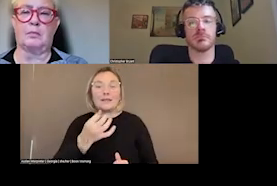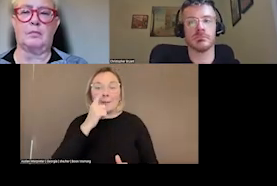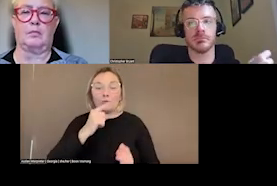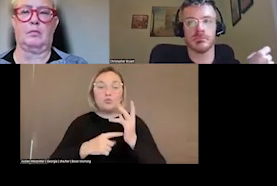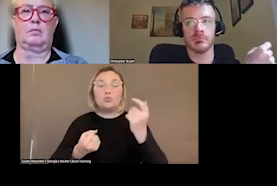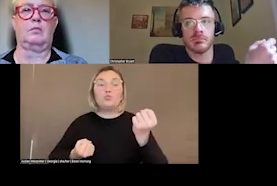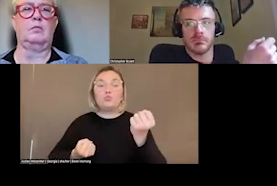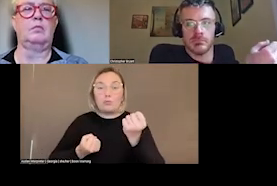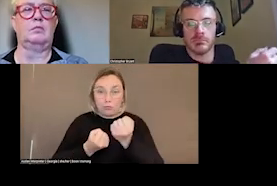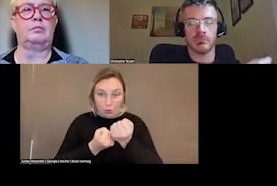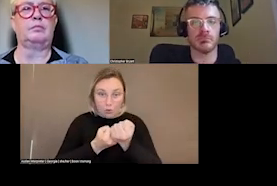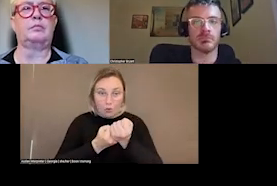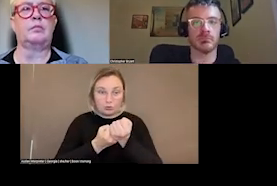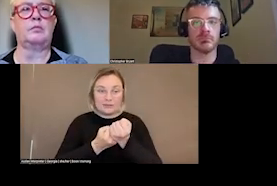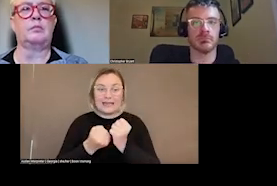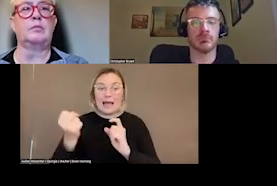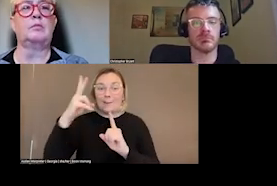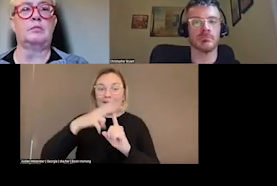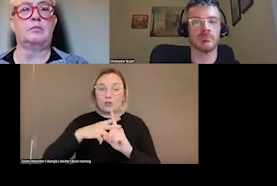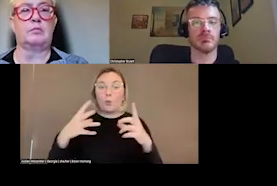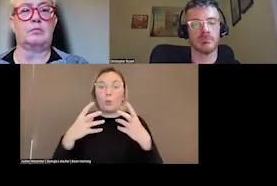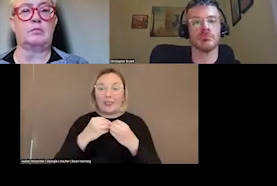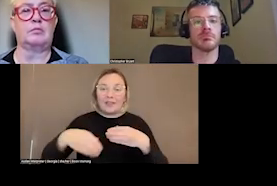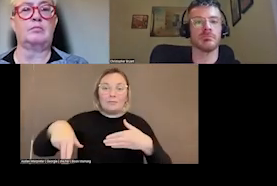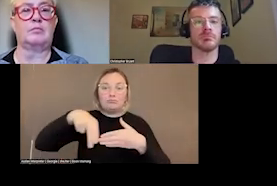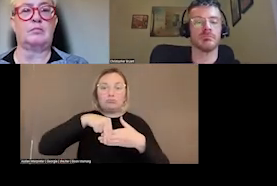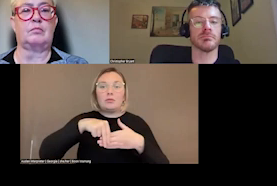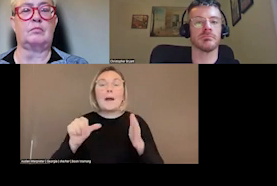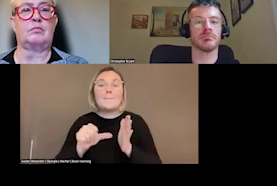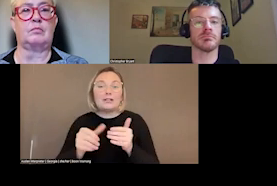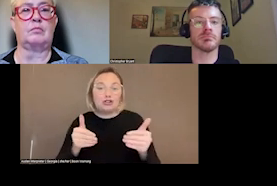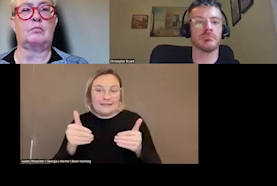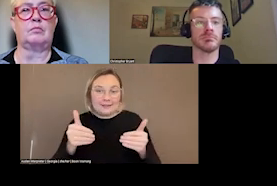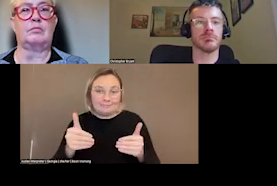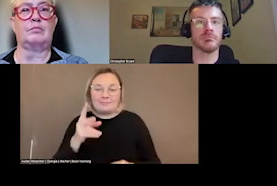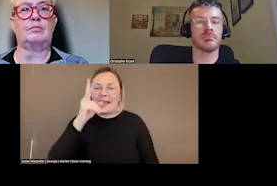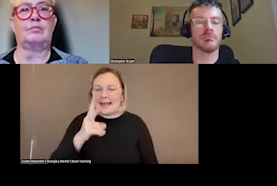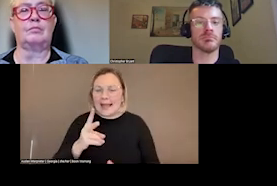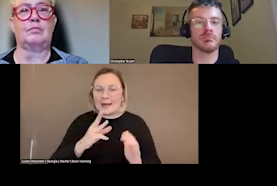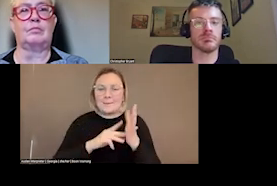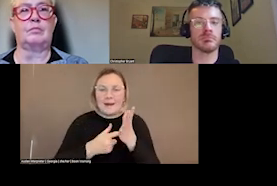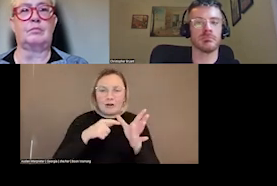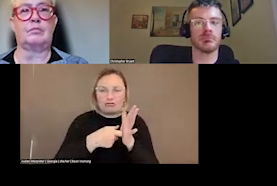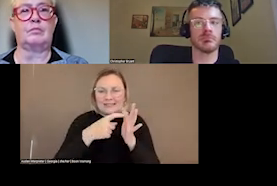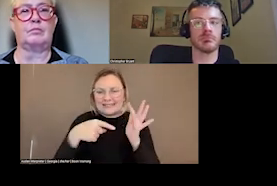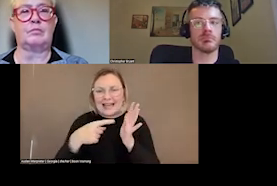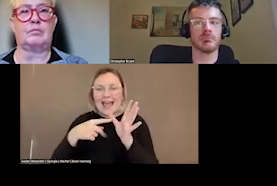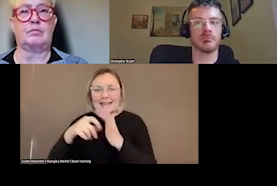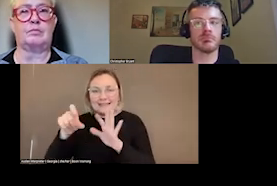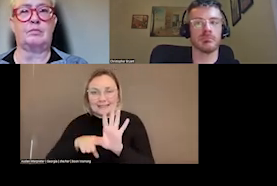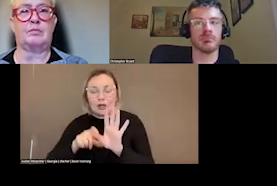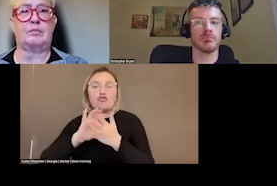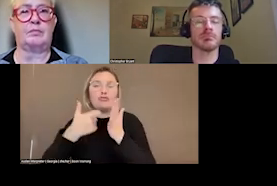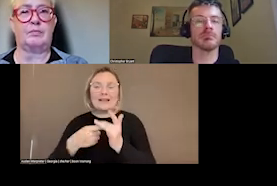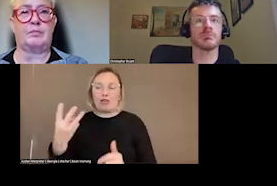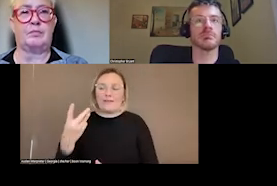support the application with a budget. And again, Margaret, Andy, and Chris will talk you through